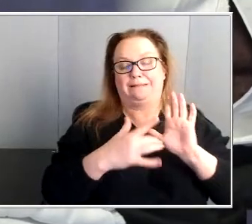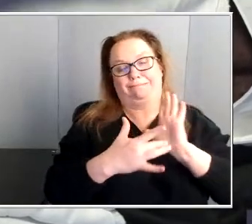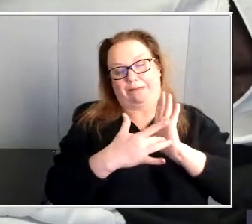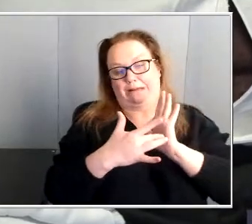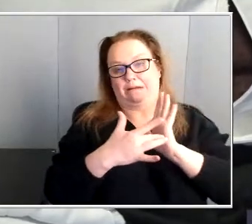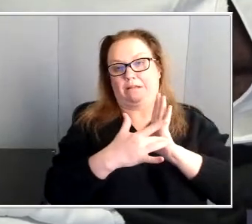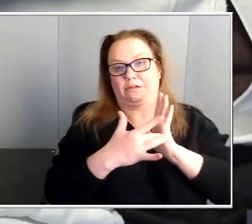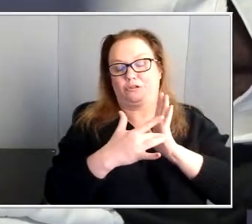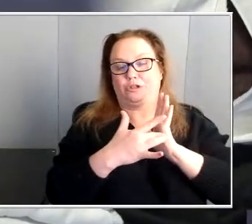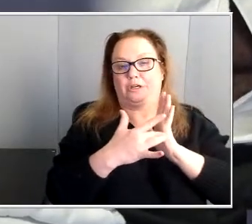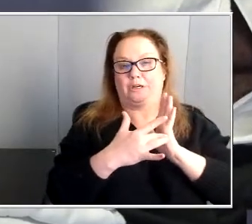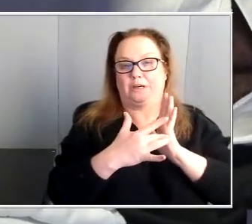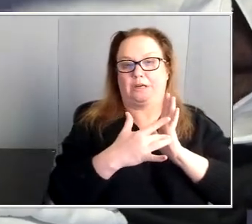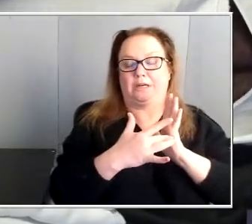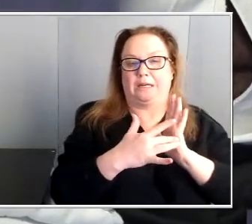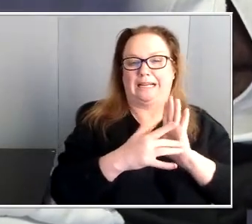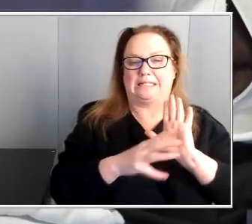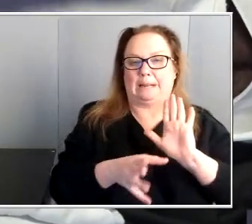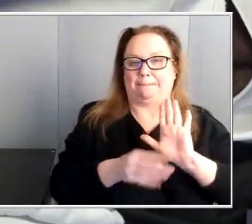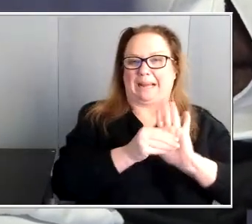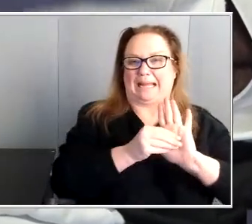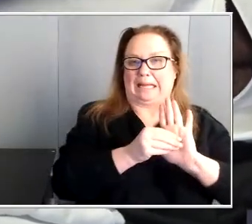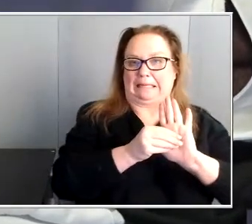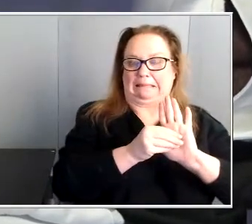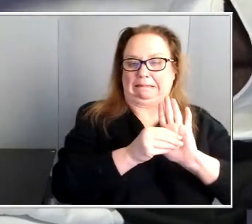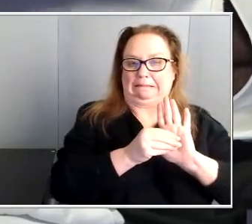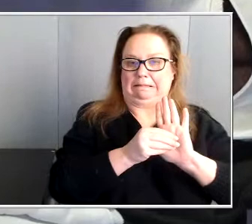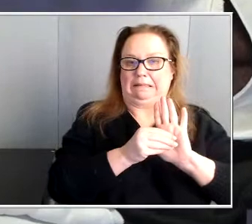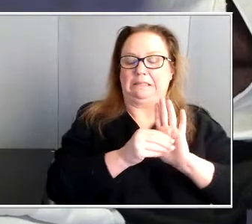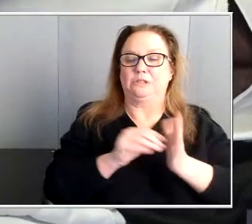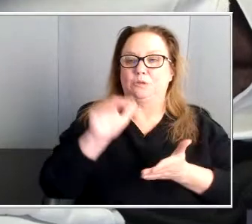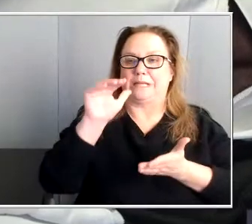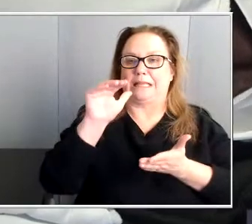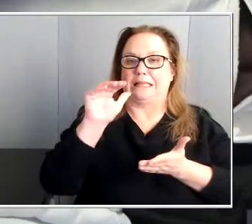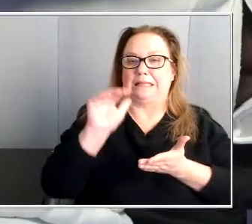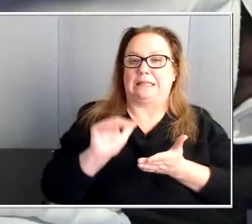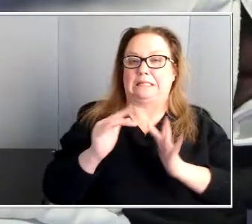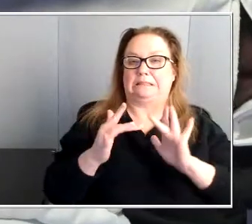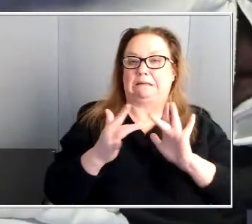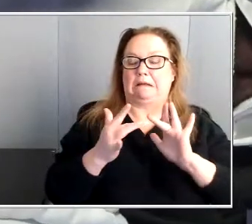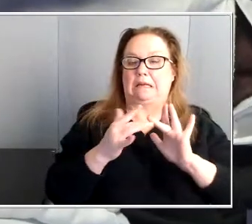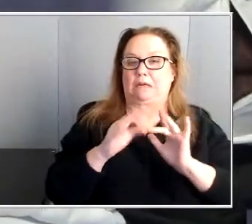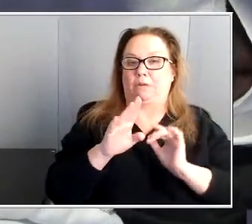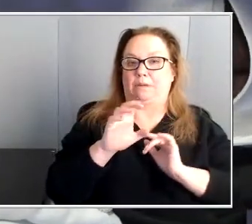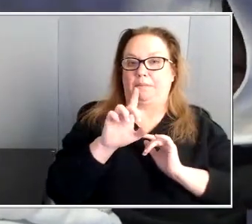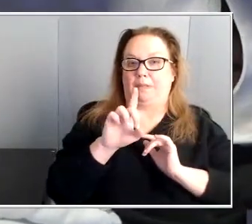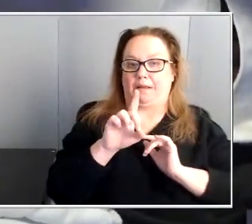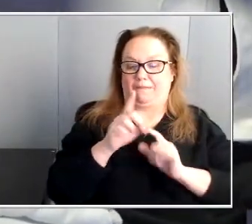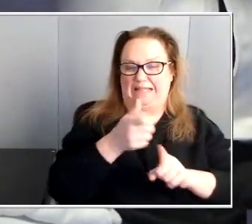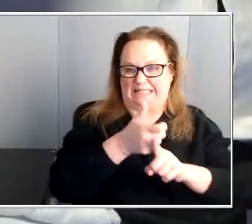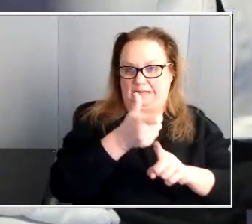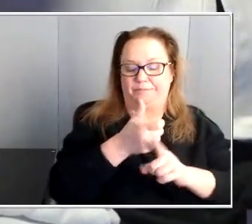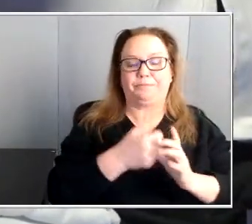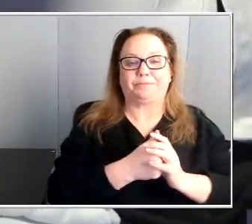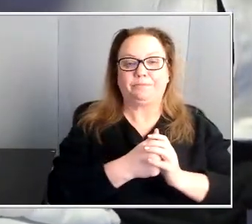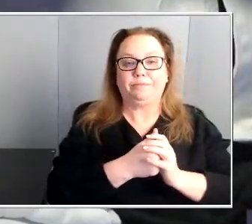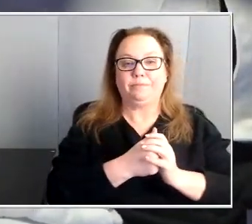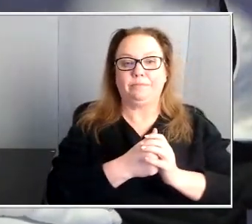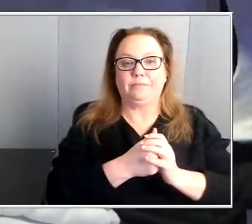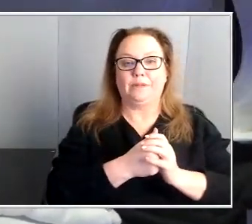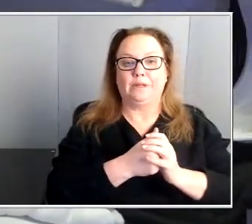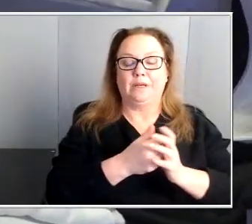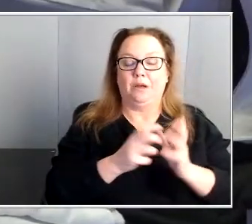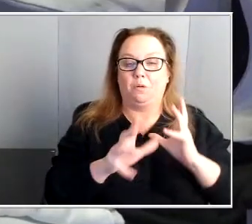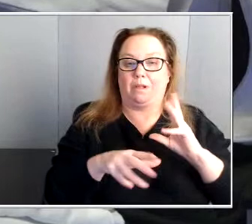is magnetic, meaning there is less contact of blood with the pump itself. And it will aspirate the